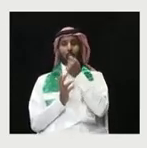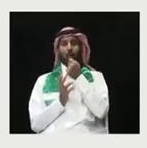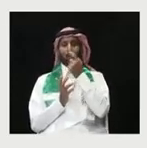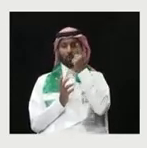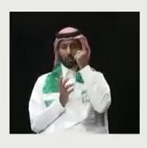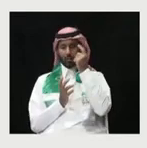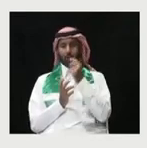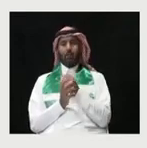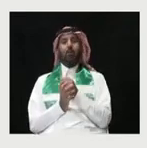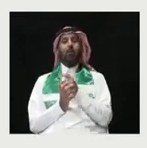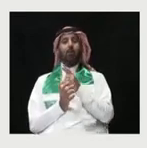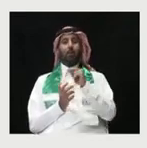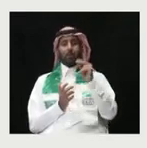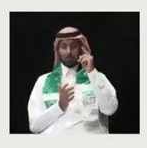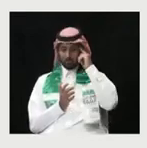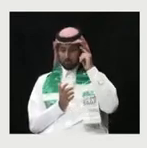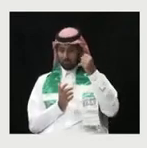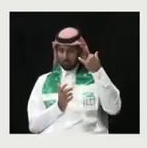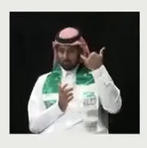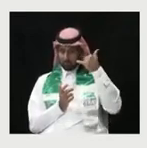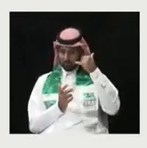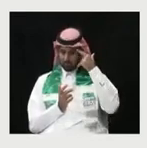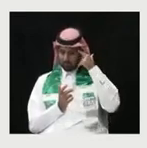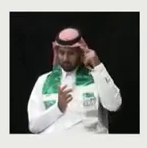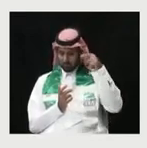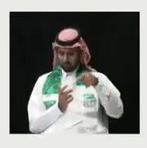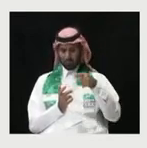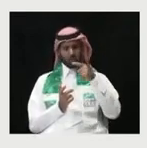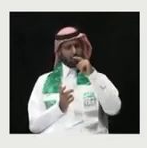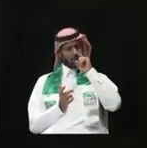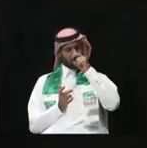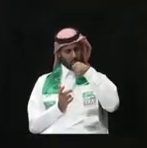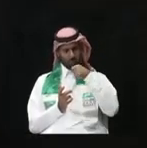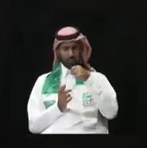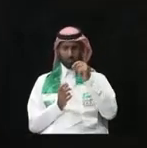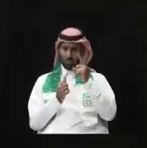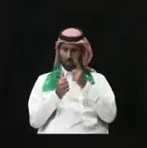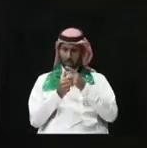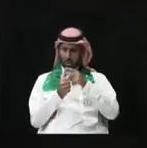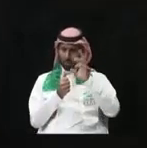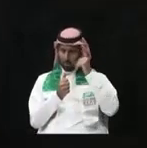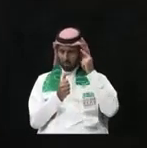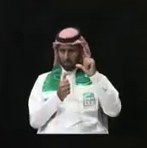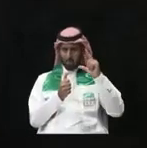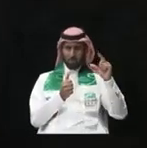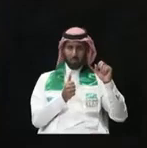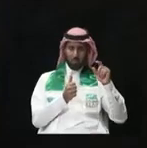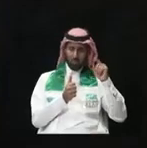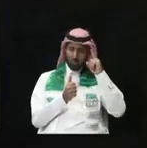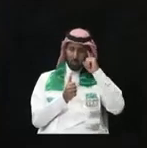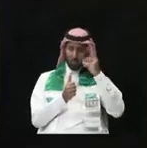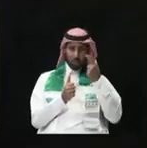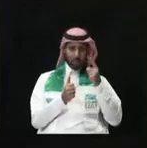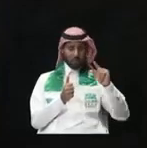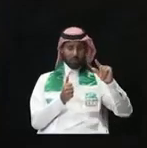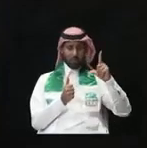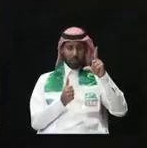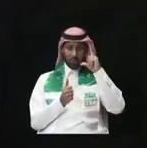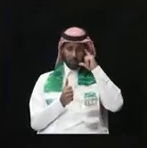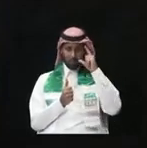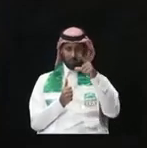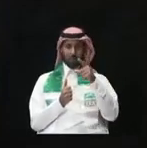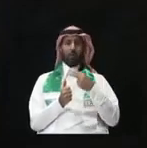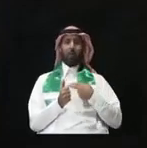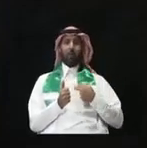Anything that is important, you want to highlight on that, just write it in capital. Okay?